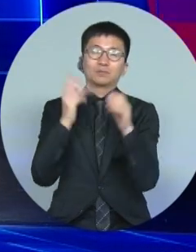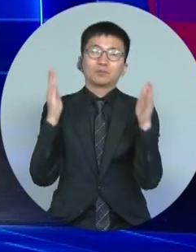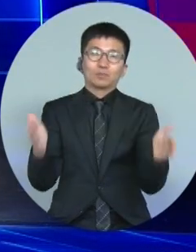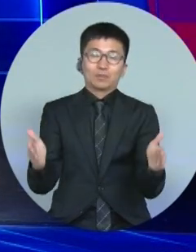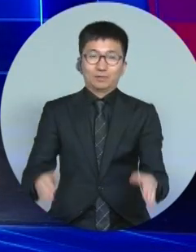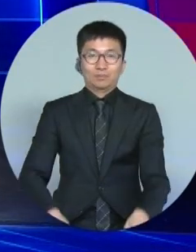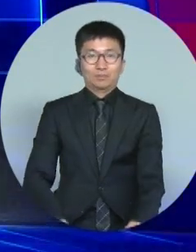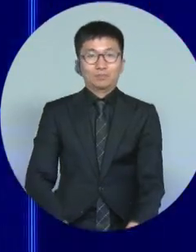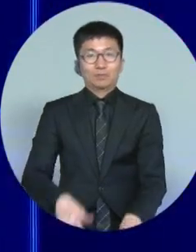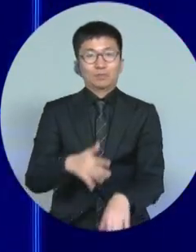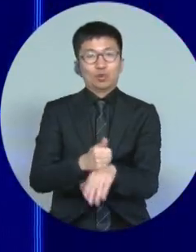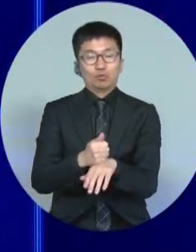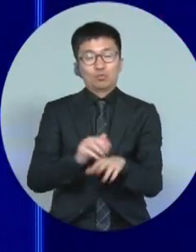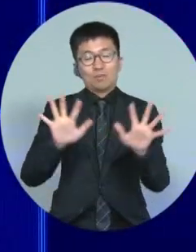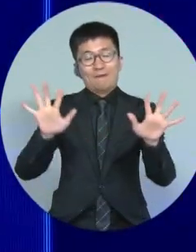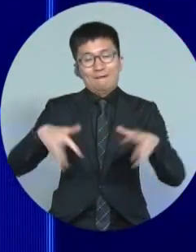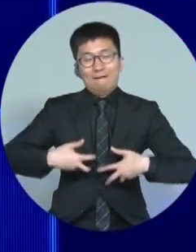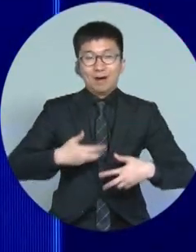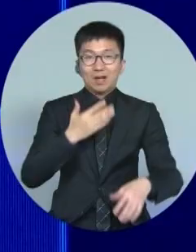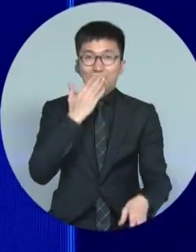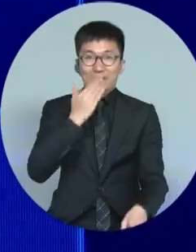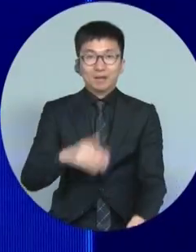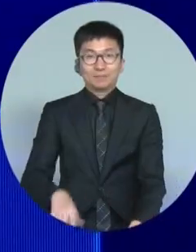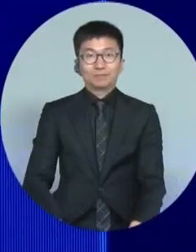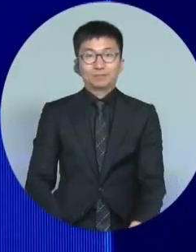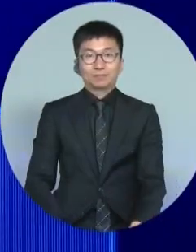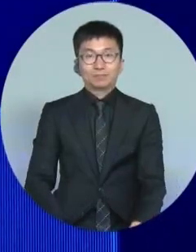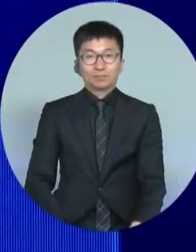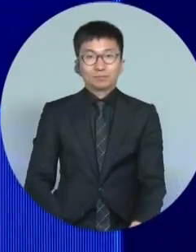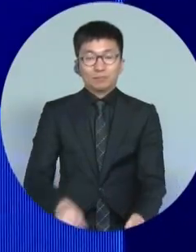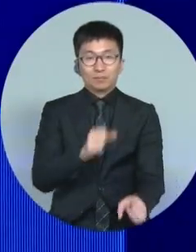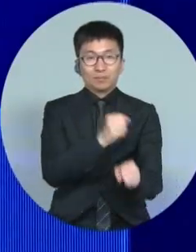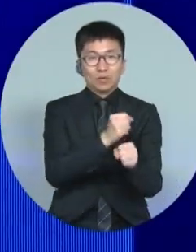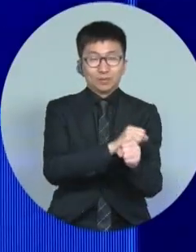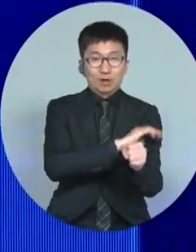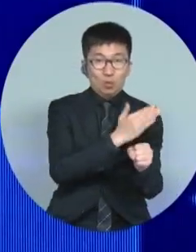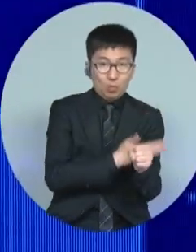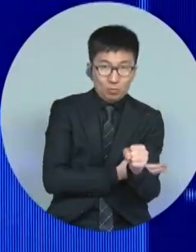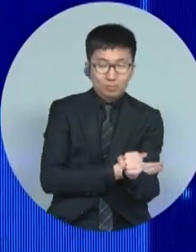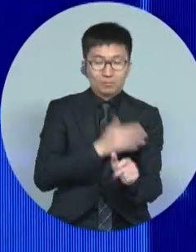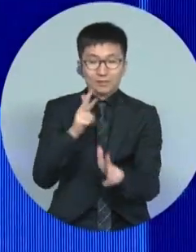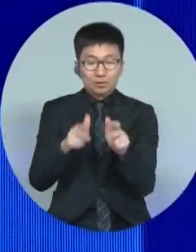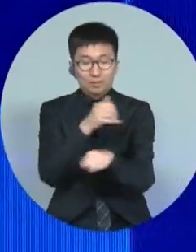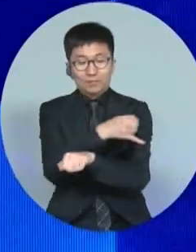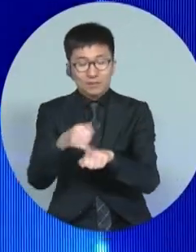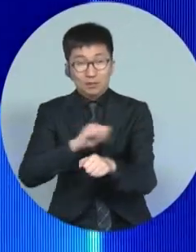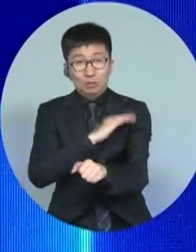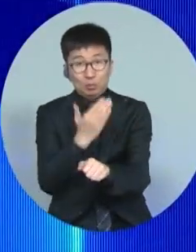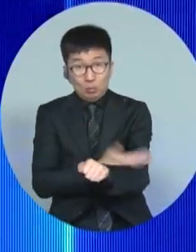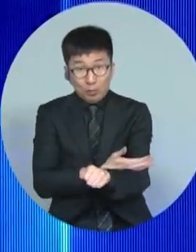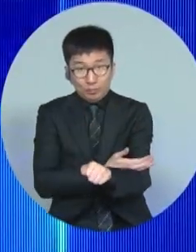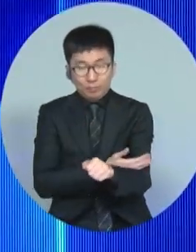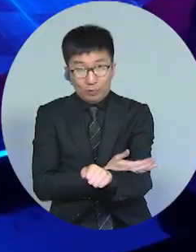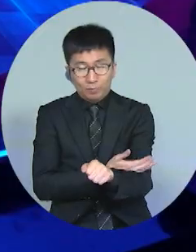years. This is not a free market. This is a rigged market.